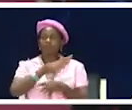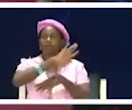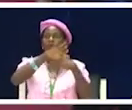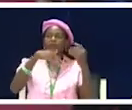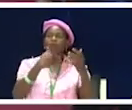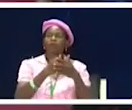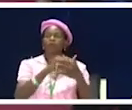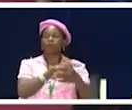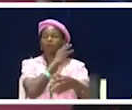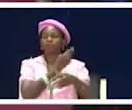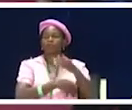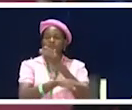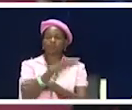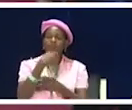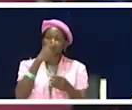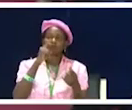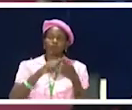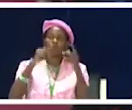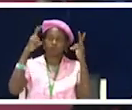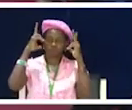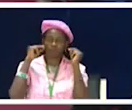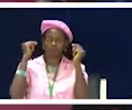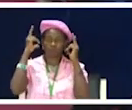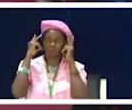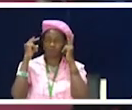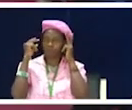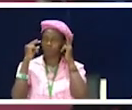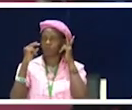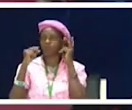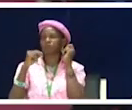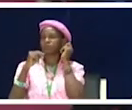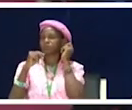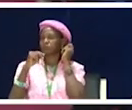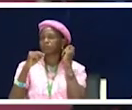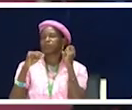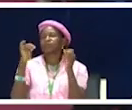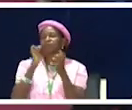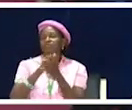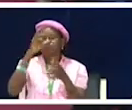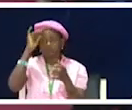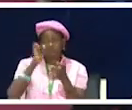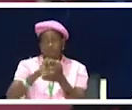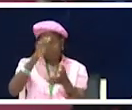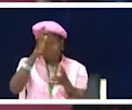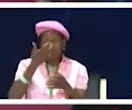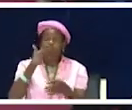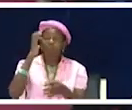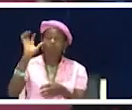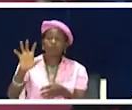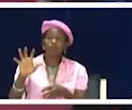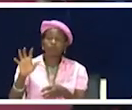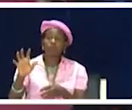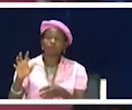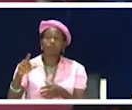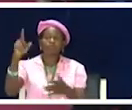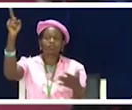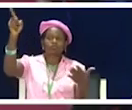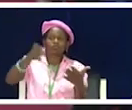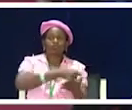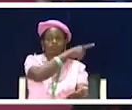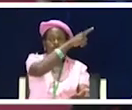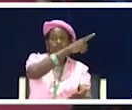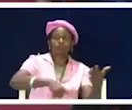Almighty God said to Moses, "Hey, that boy that the father caused, I've canceled the